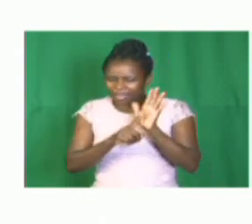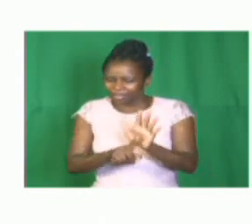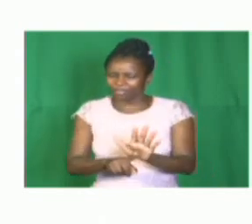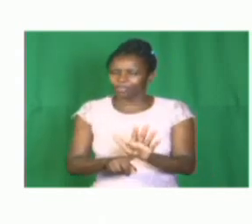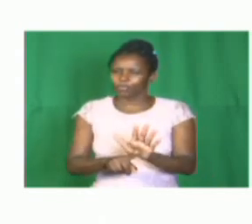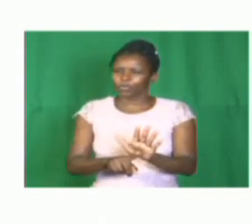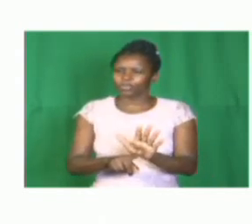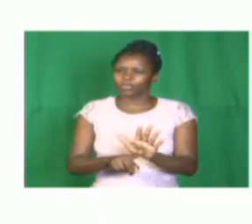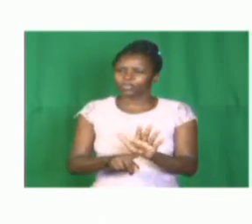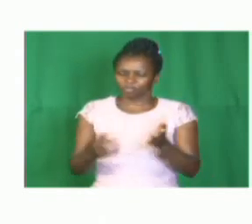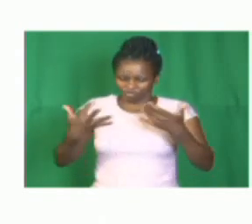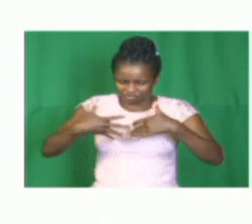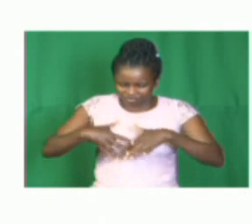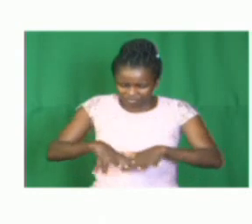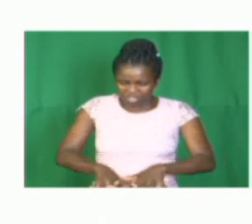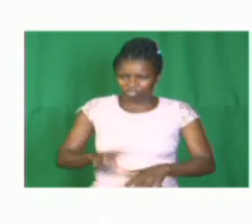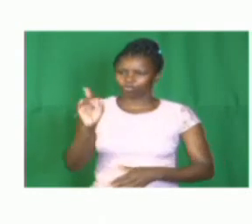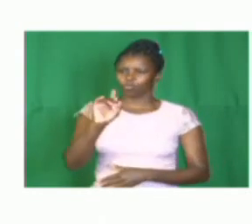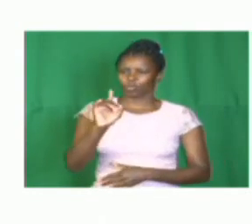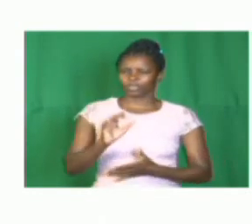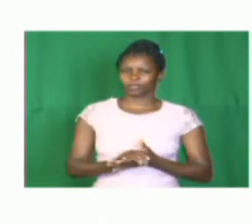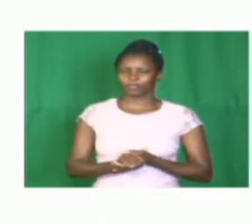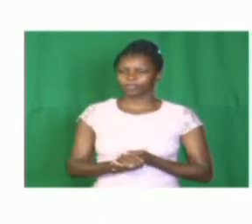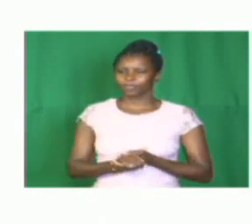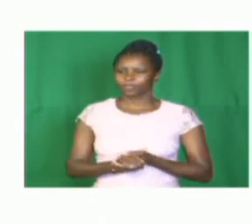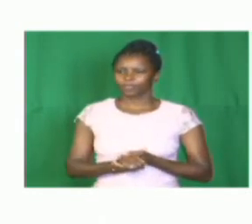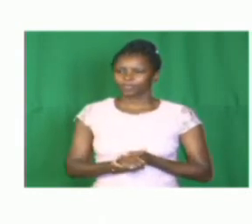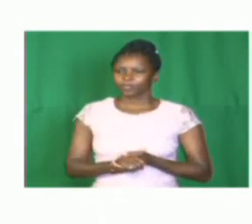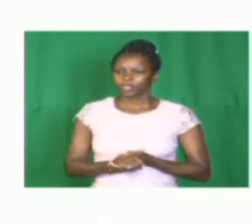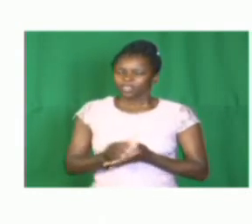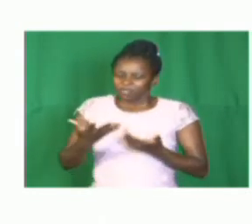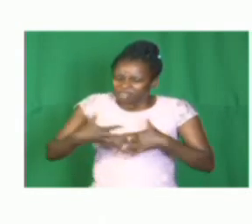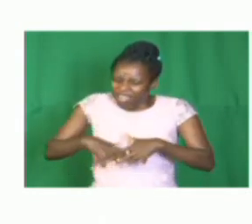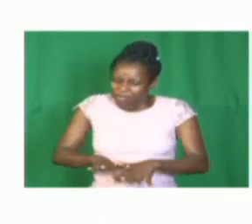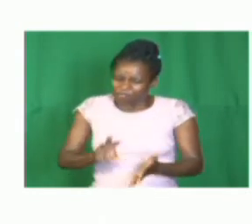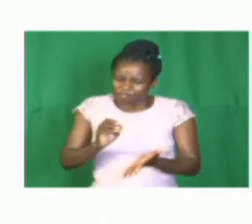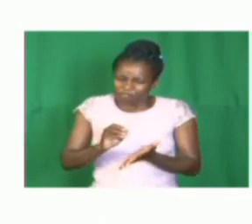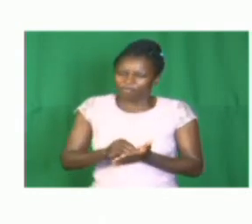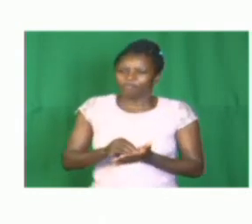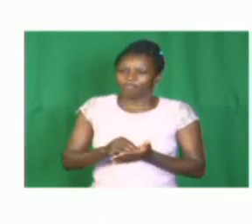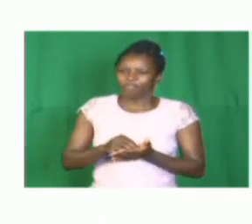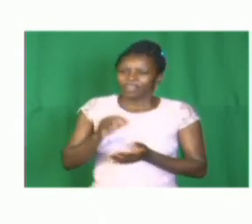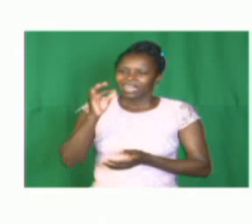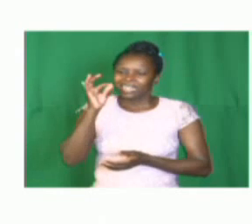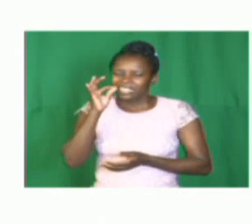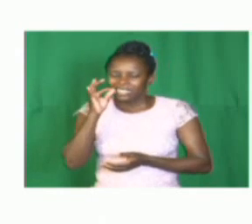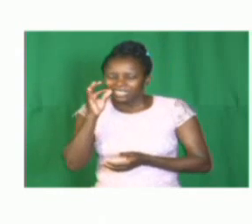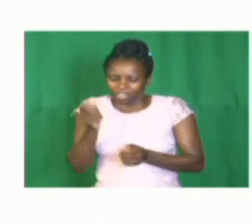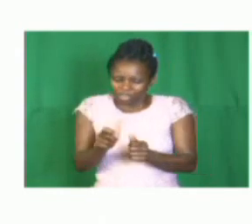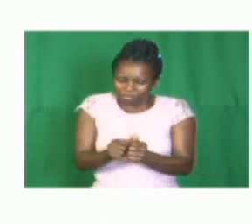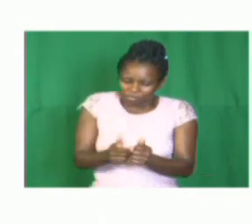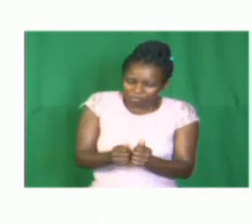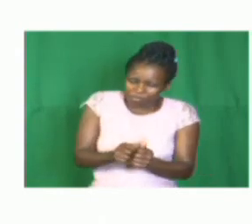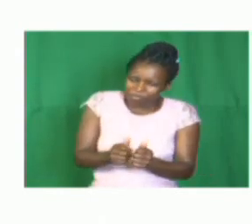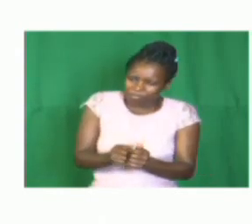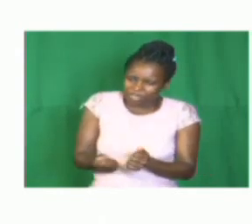examples of mixtures, learners at home. So we can have a mixture of bean seeds and maize seeds.